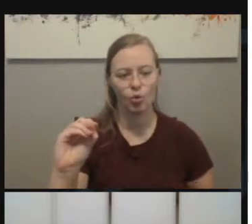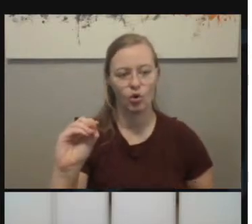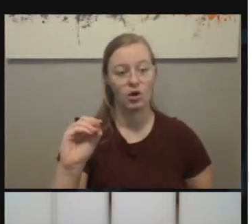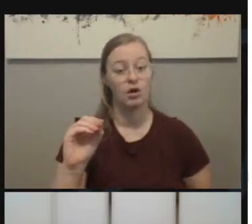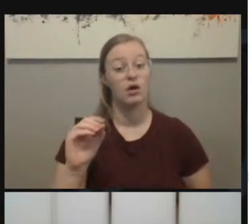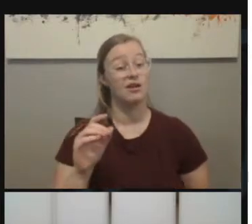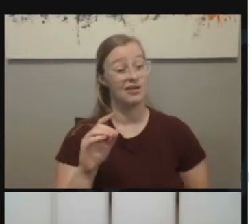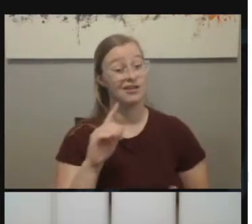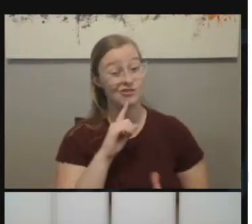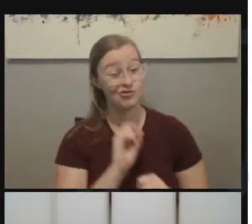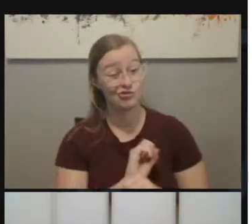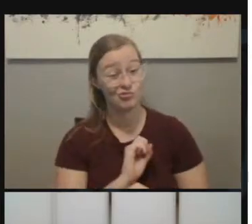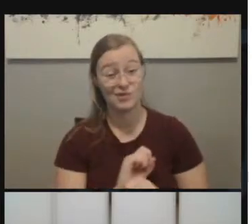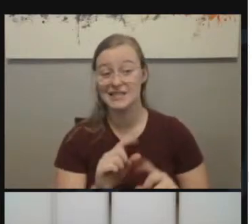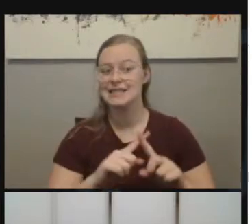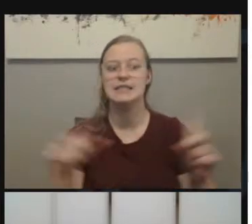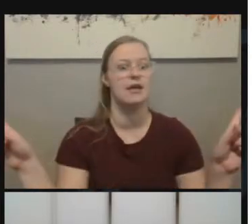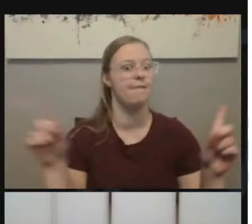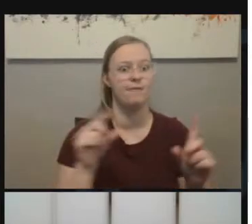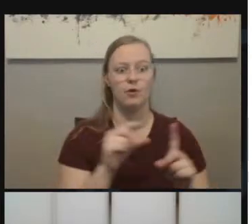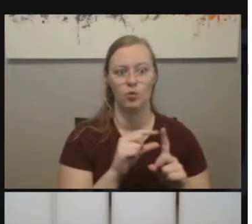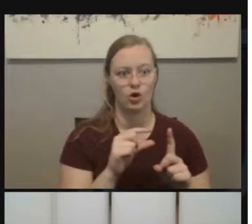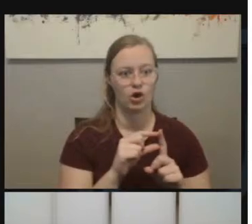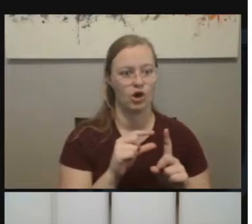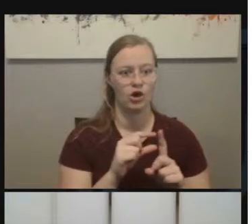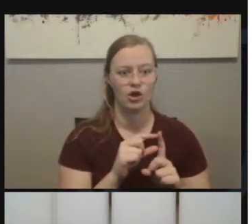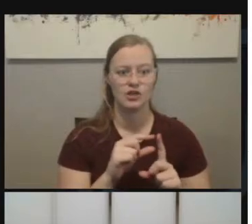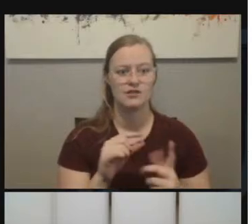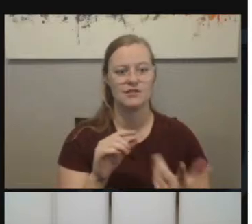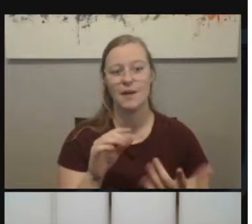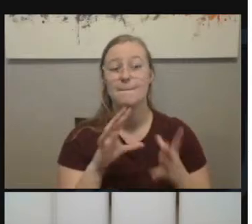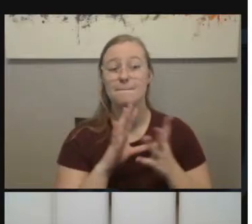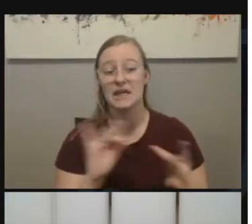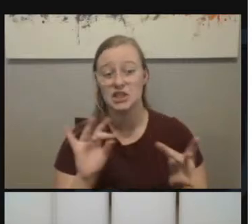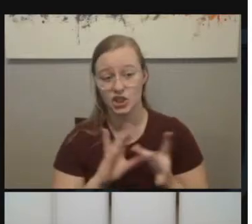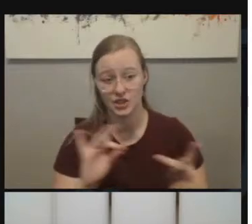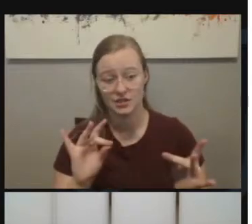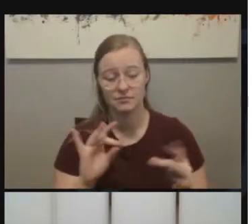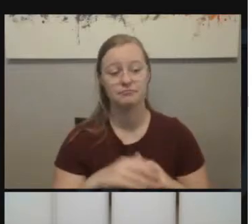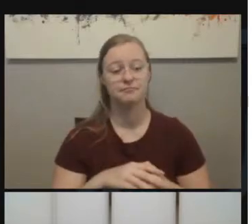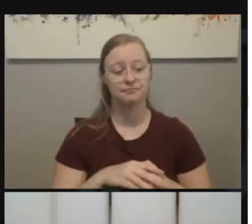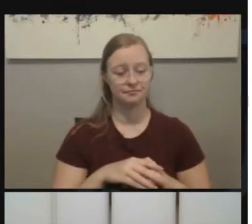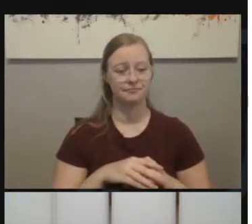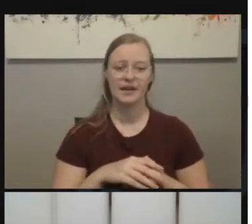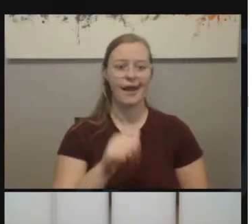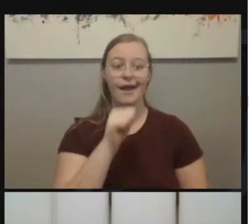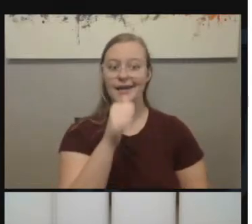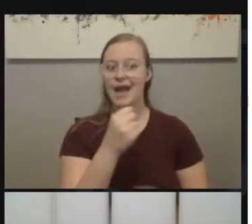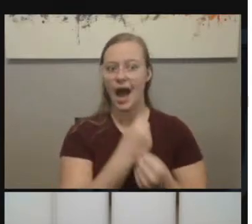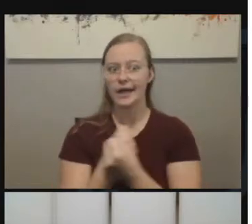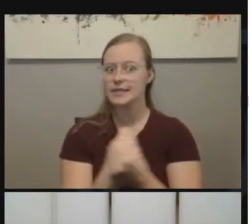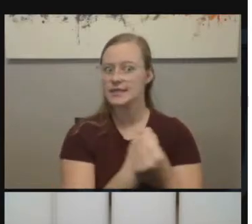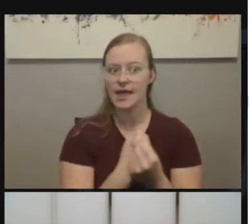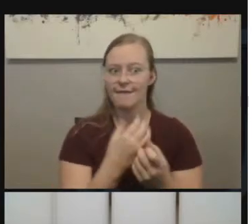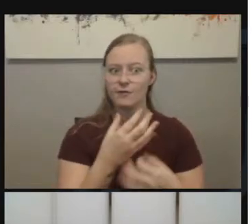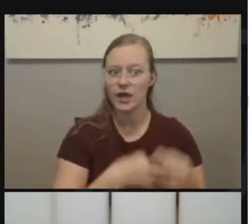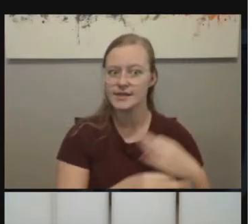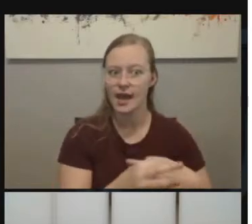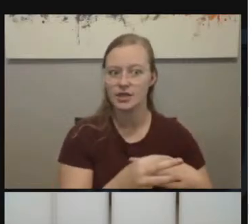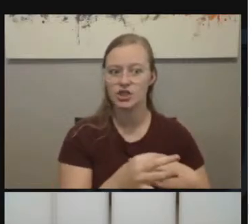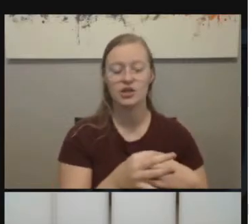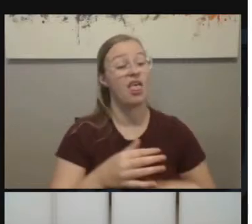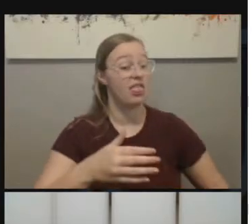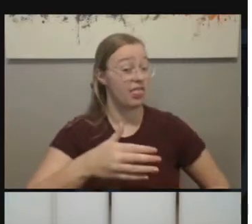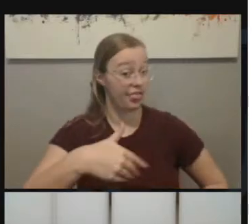was actually a very different word, just simply the word mentioned. This is not a slave transaction, and